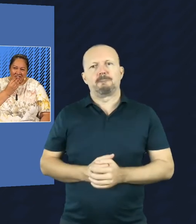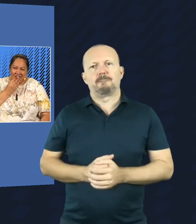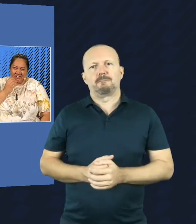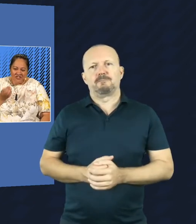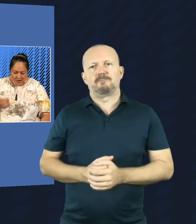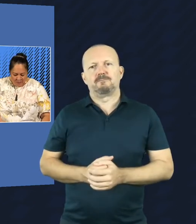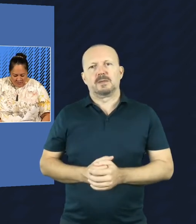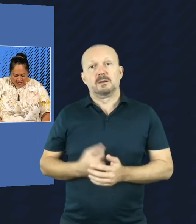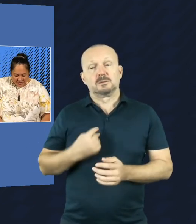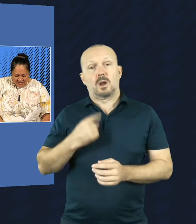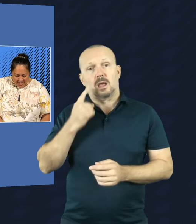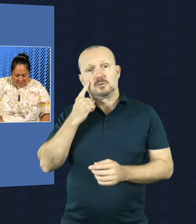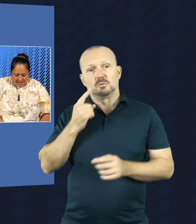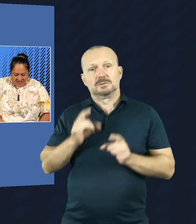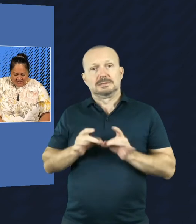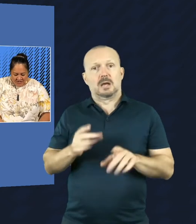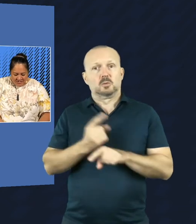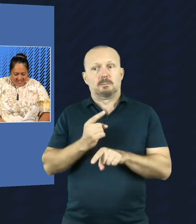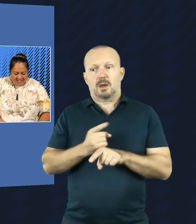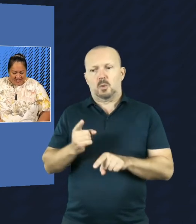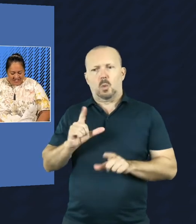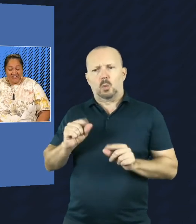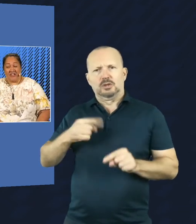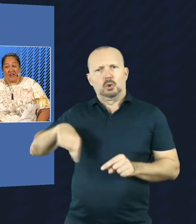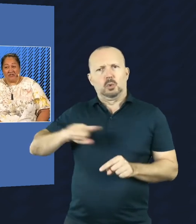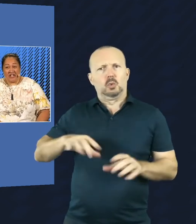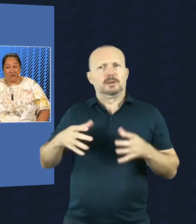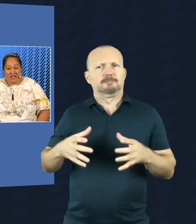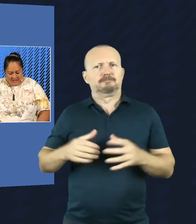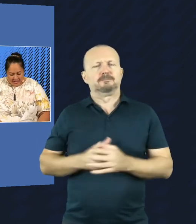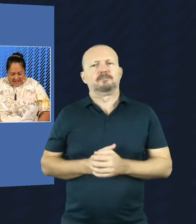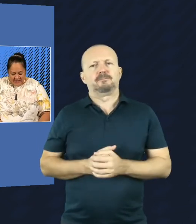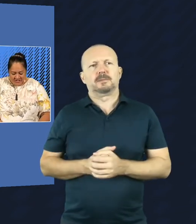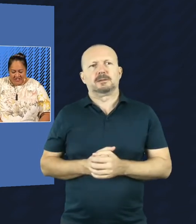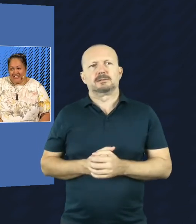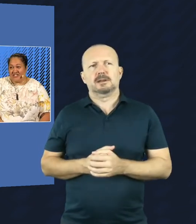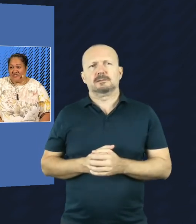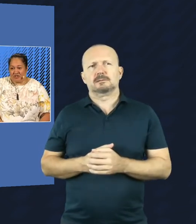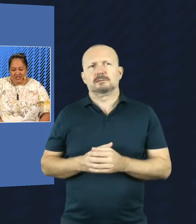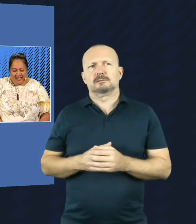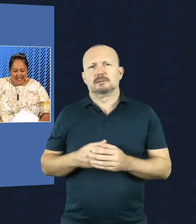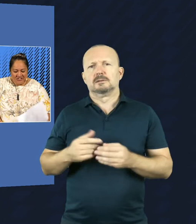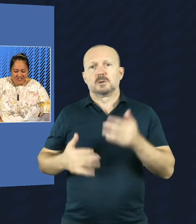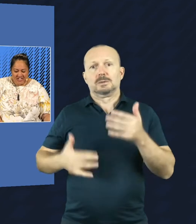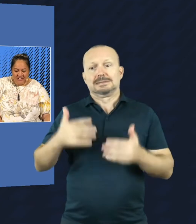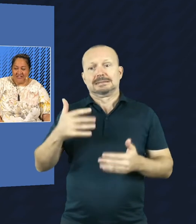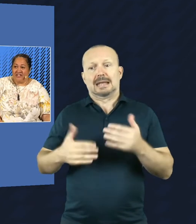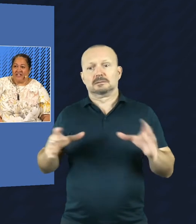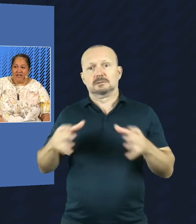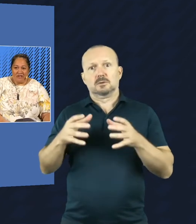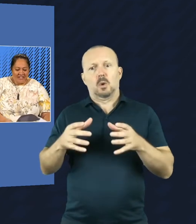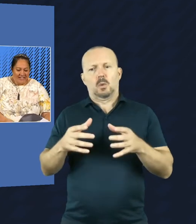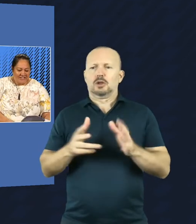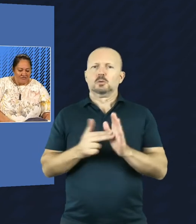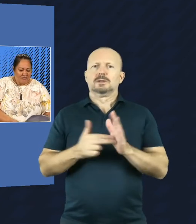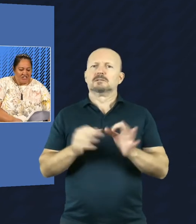does. So it's StatsNZ Tatauranga Aotearoa is New Zealand's official data agency,